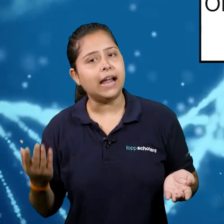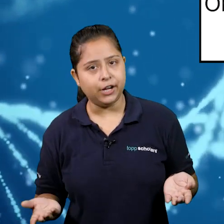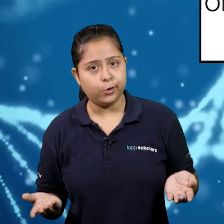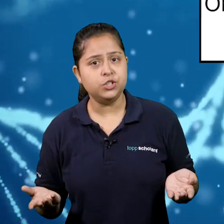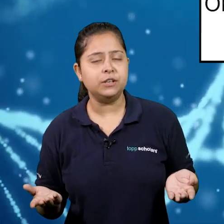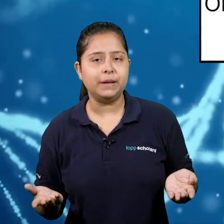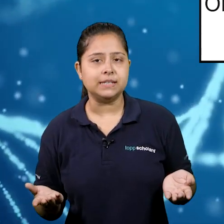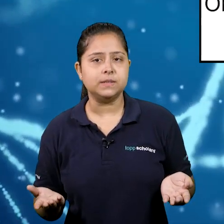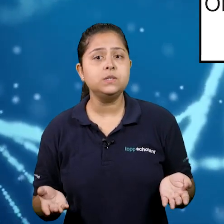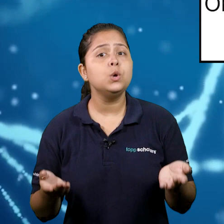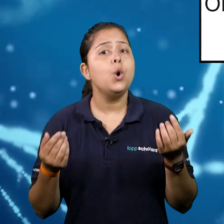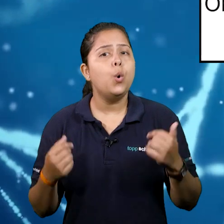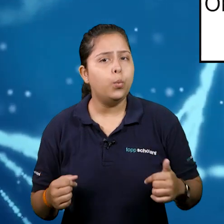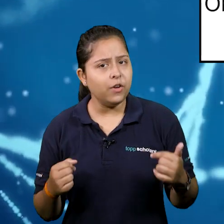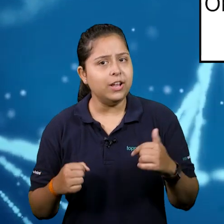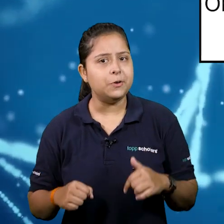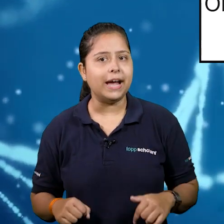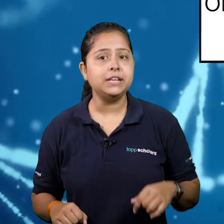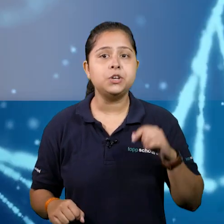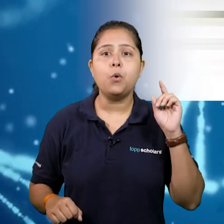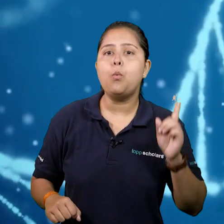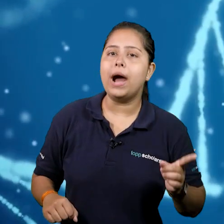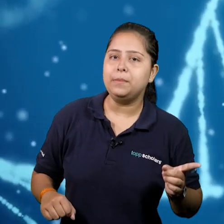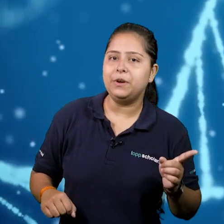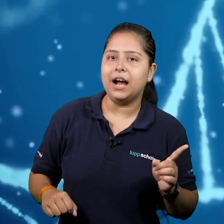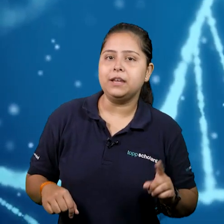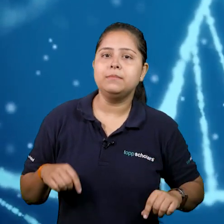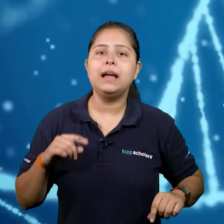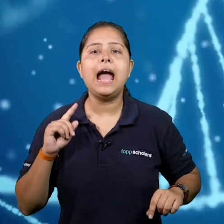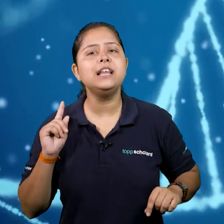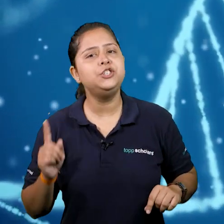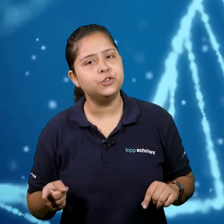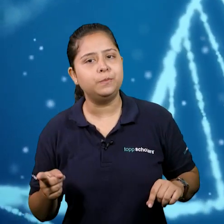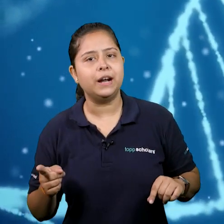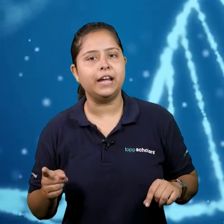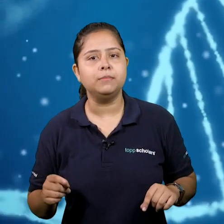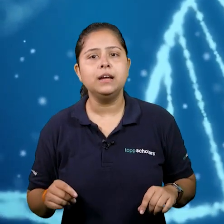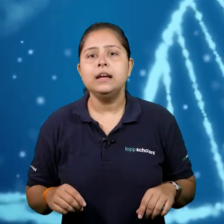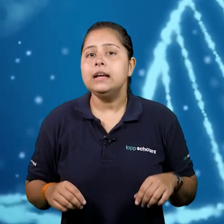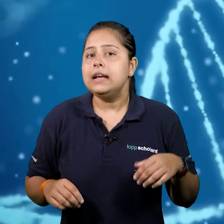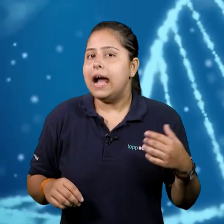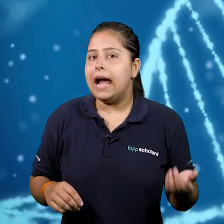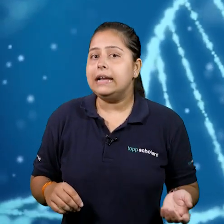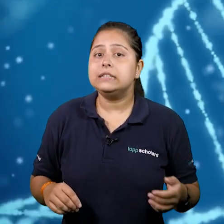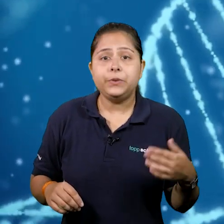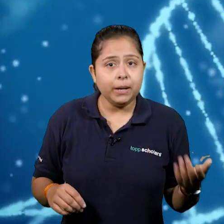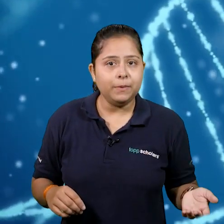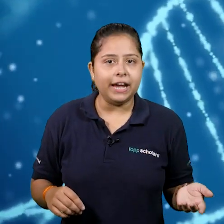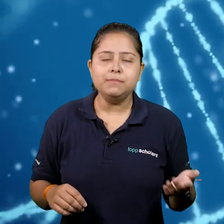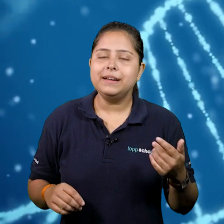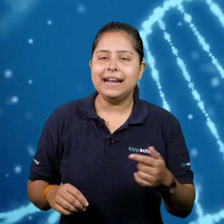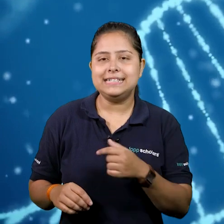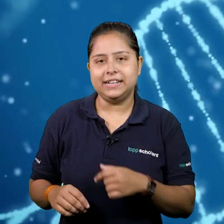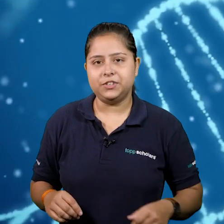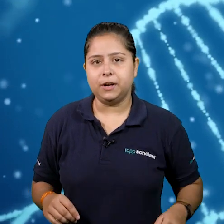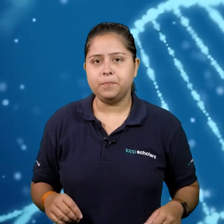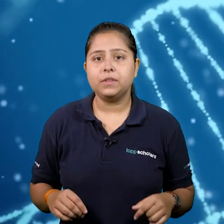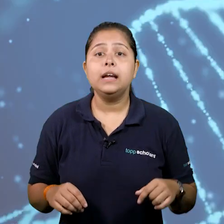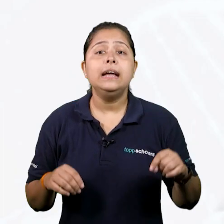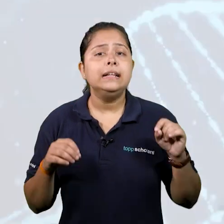in nitrogen bases, we will write 1 prime and 2 prime and 3 prime,